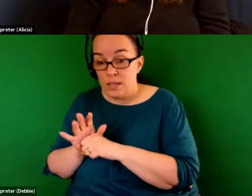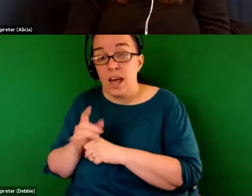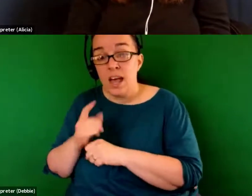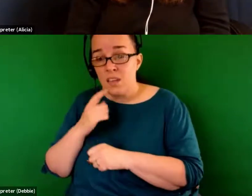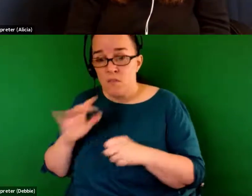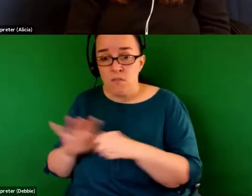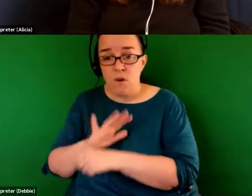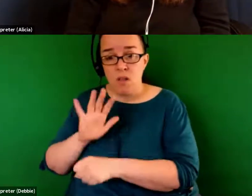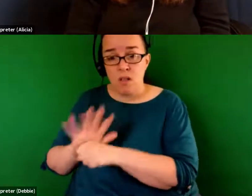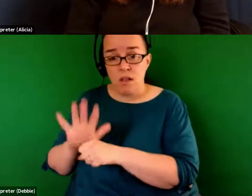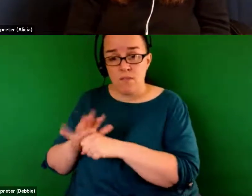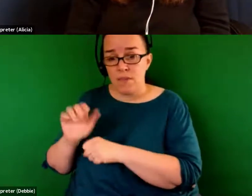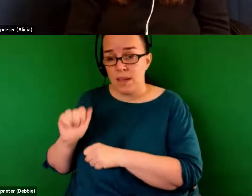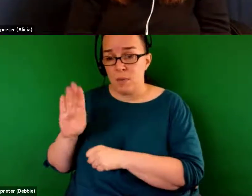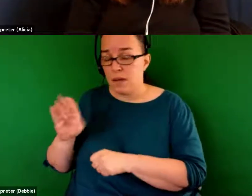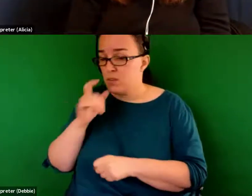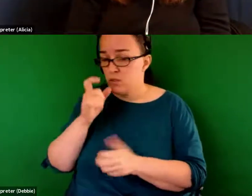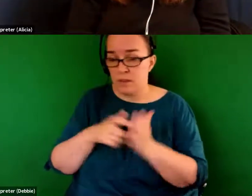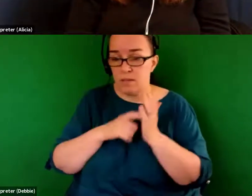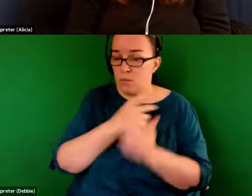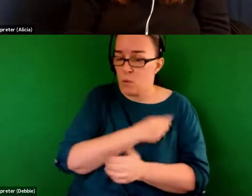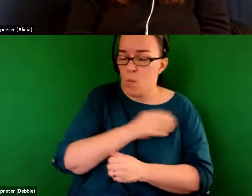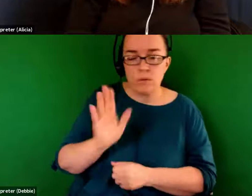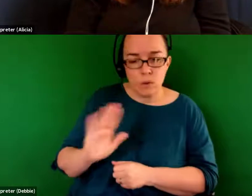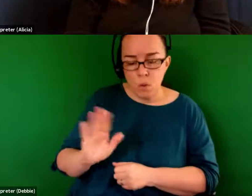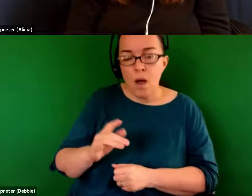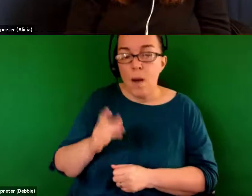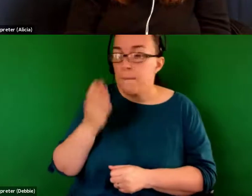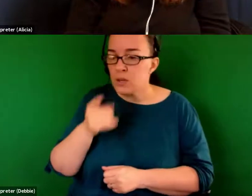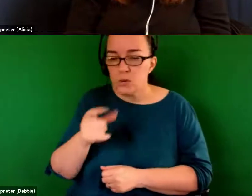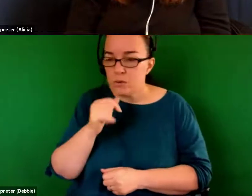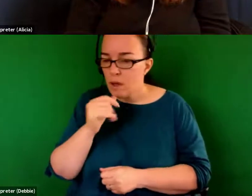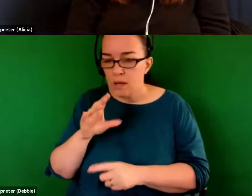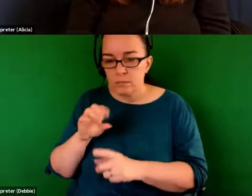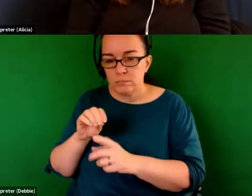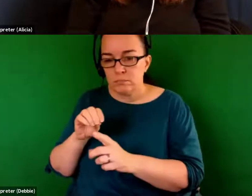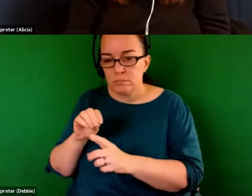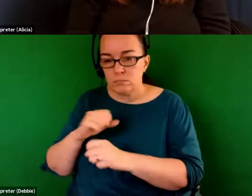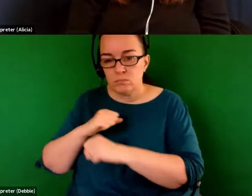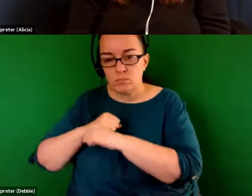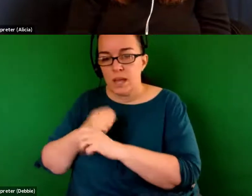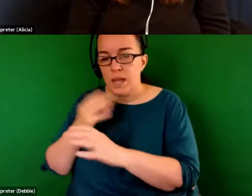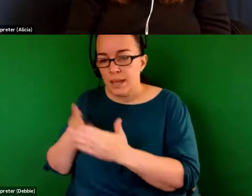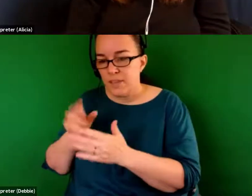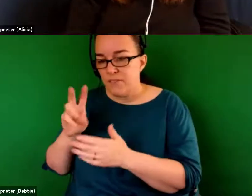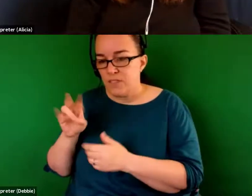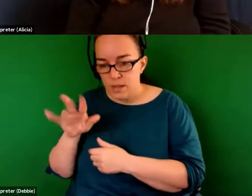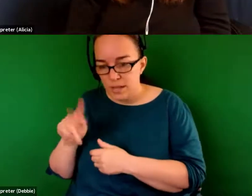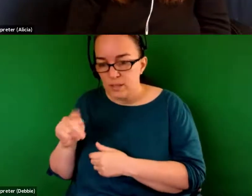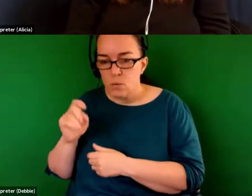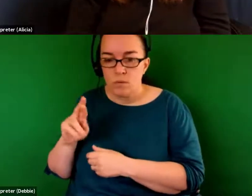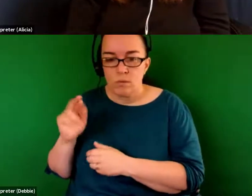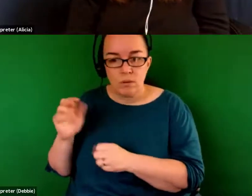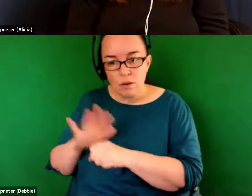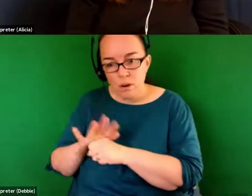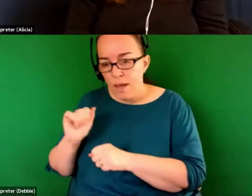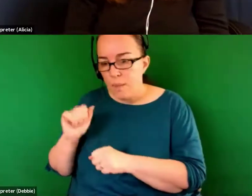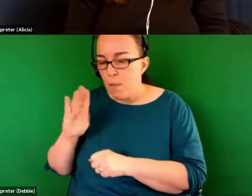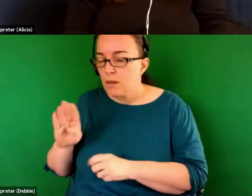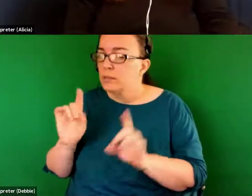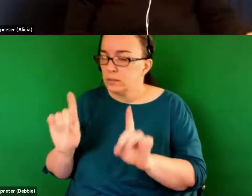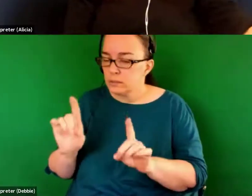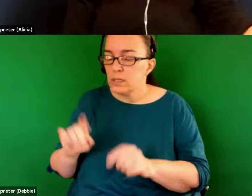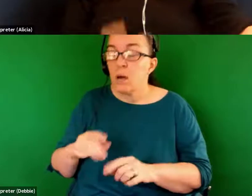have antibodies to that particular COVID strain that you might get, or variant that you might get. Also, we do know